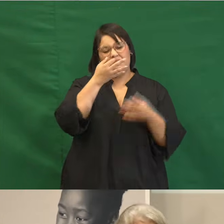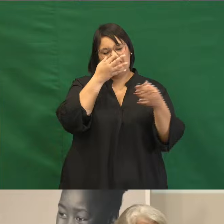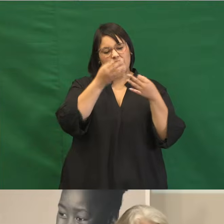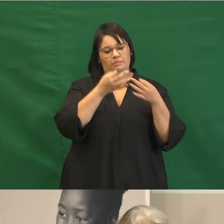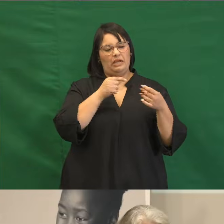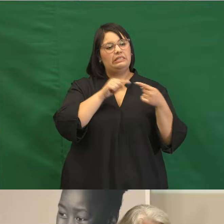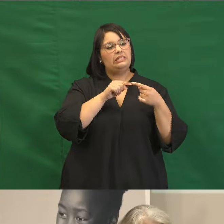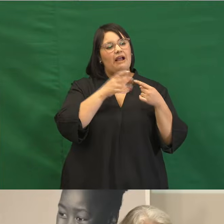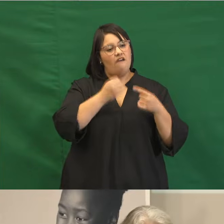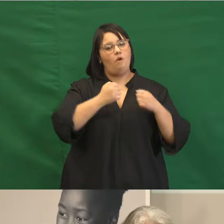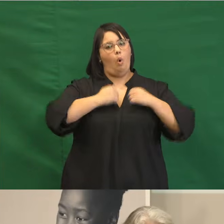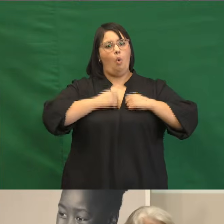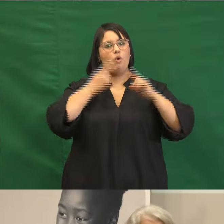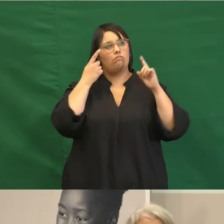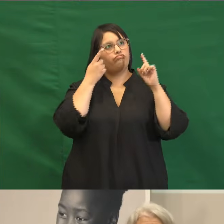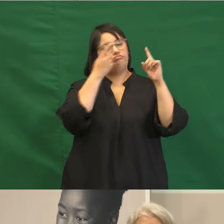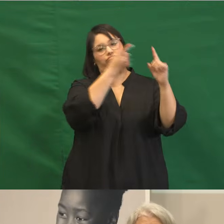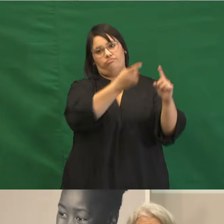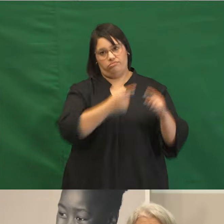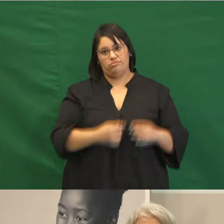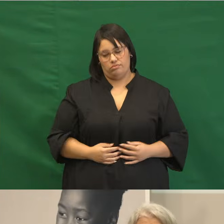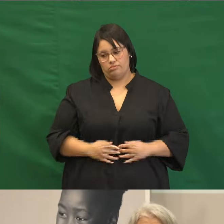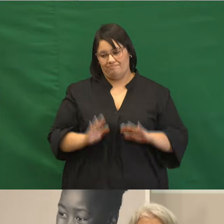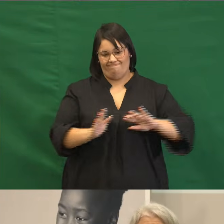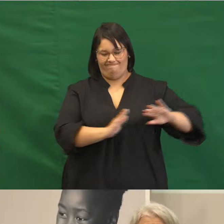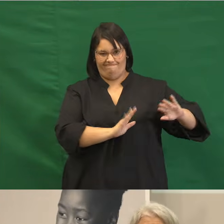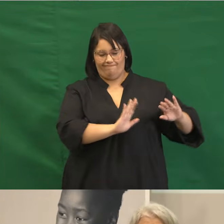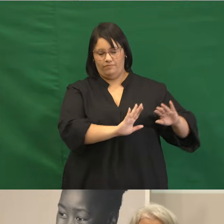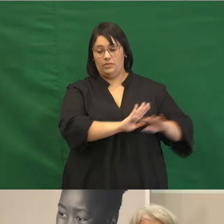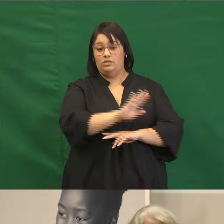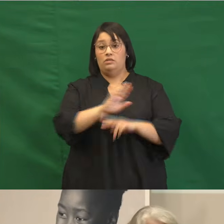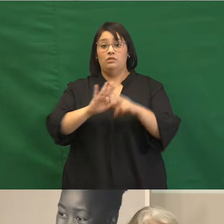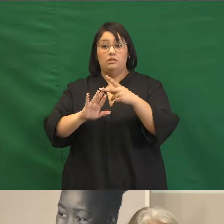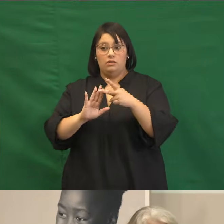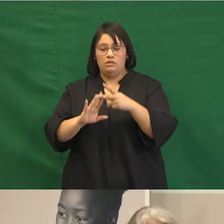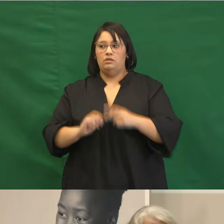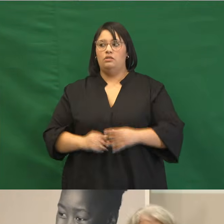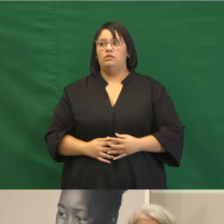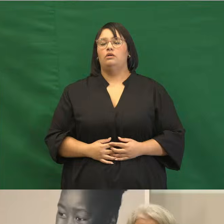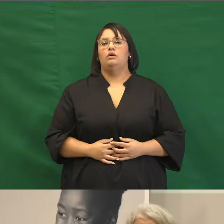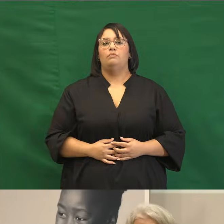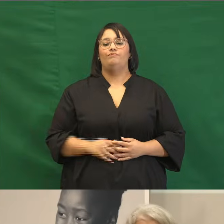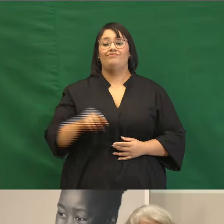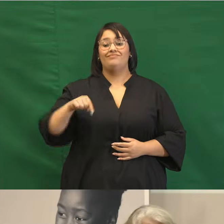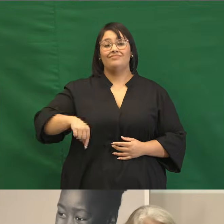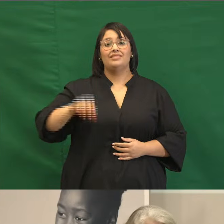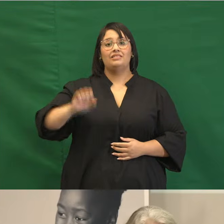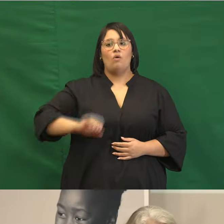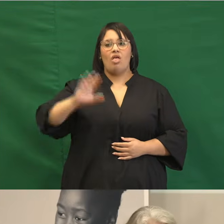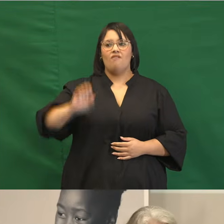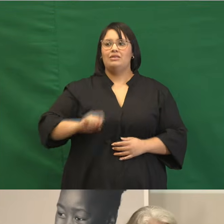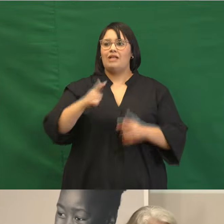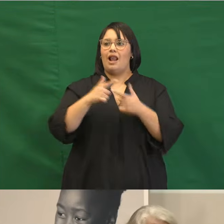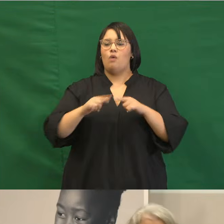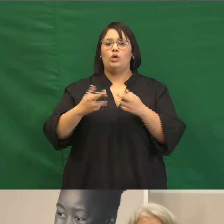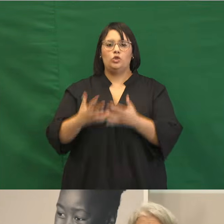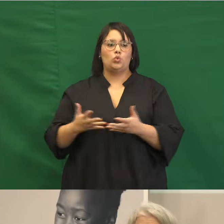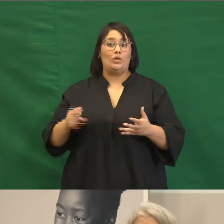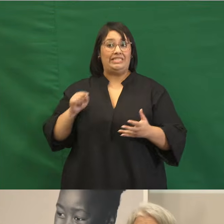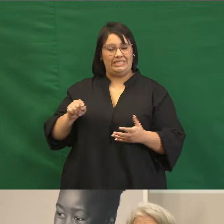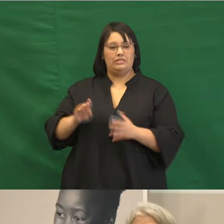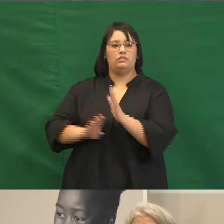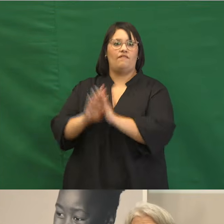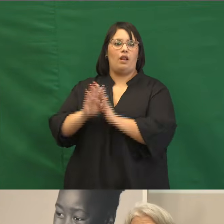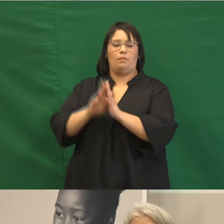their mission in a moment. And it's about developing South African Sign Language resources